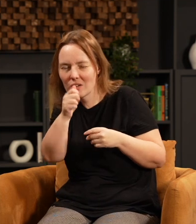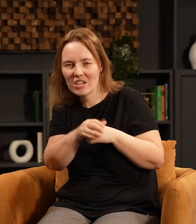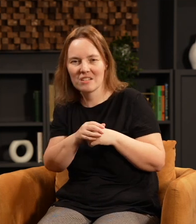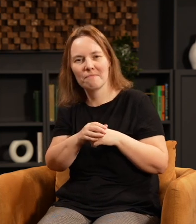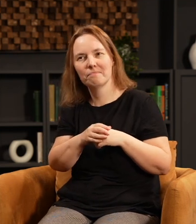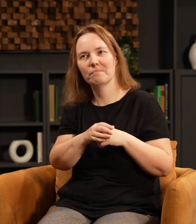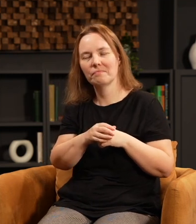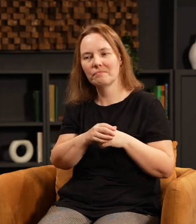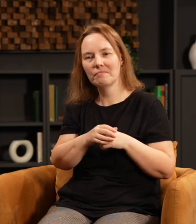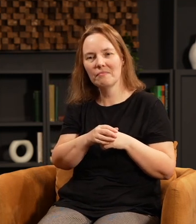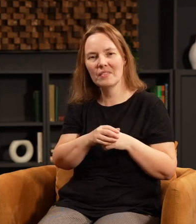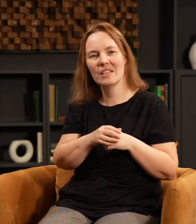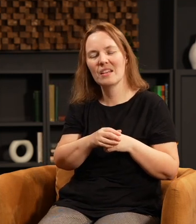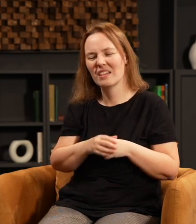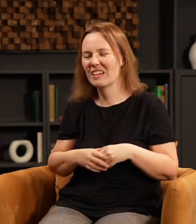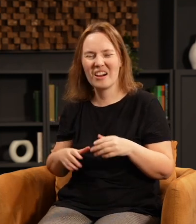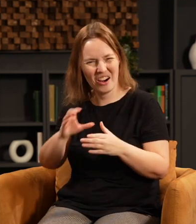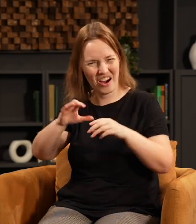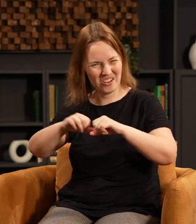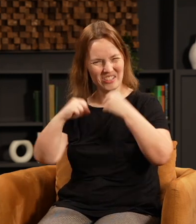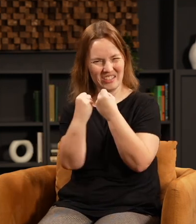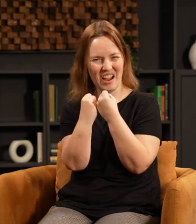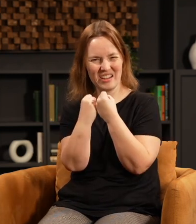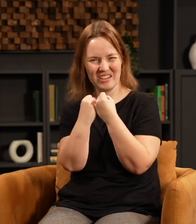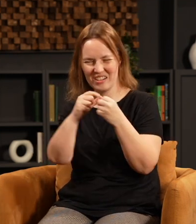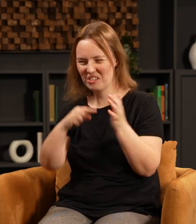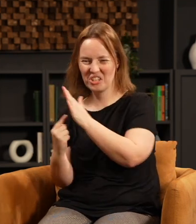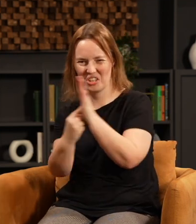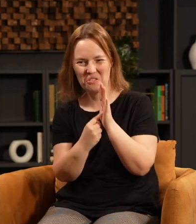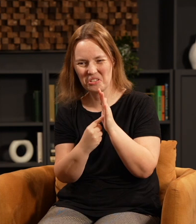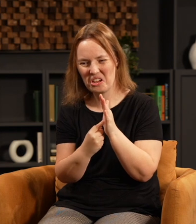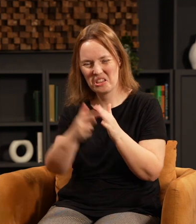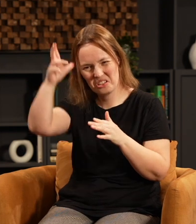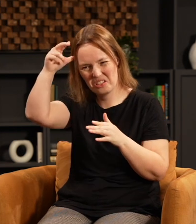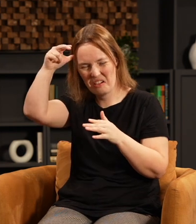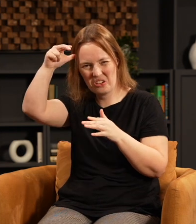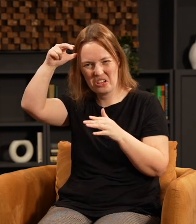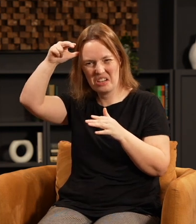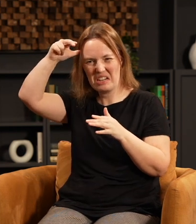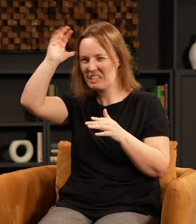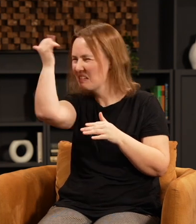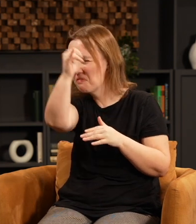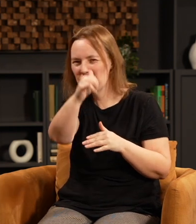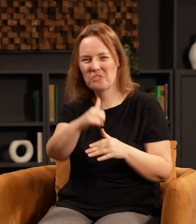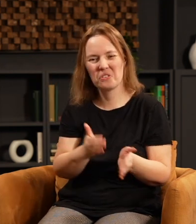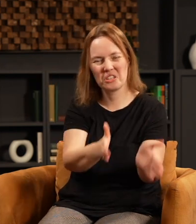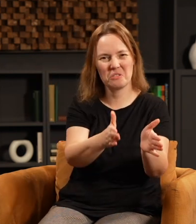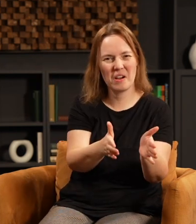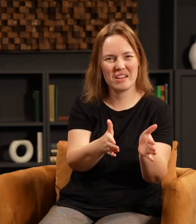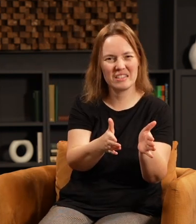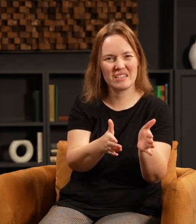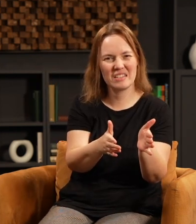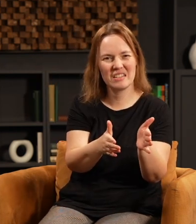devil in foolish ways. They kind of, you know, communicate the devil as this guy who wears red pajamas and a pitchfork and little horns, you know. And we